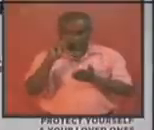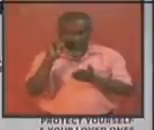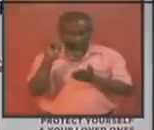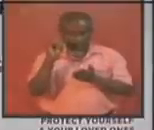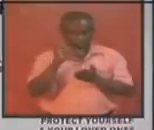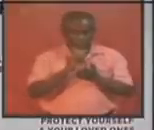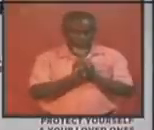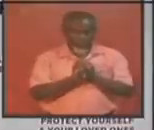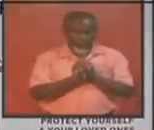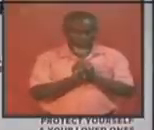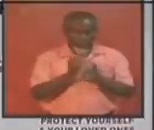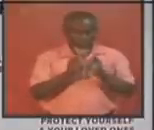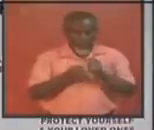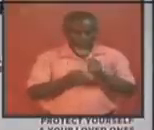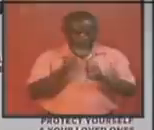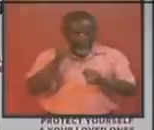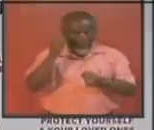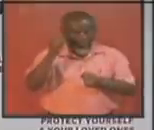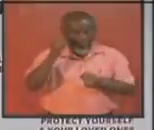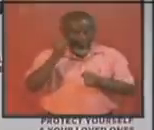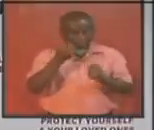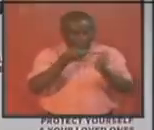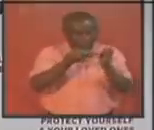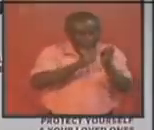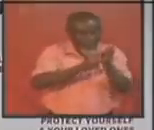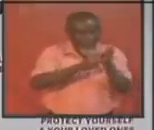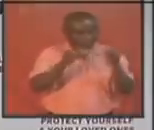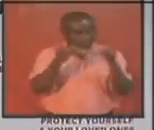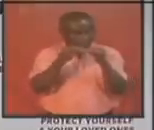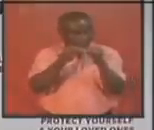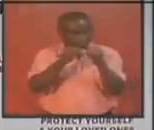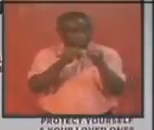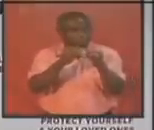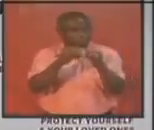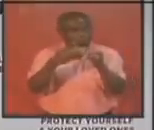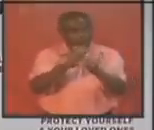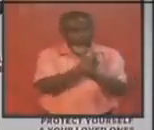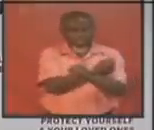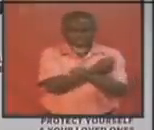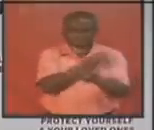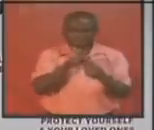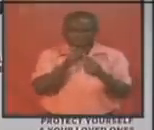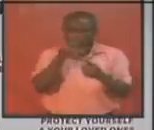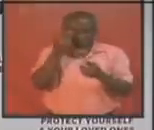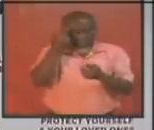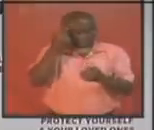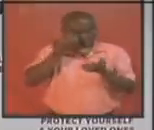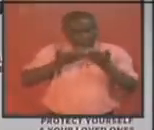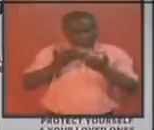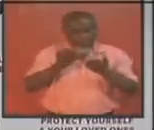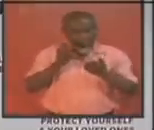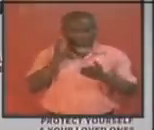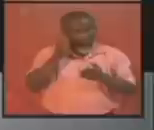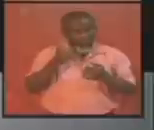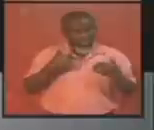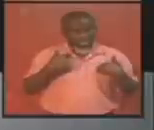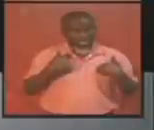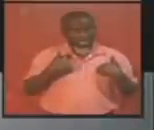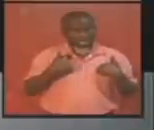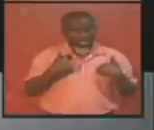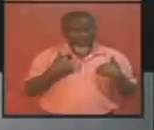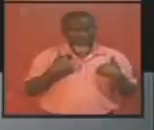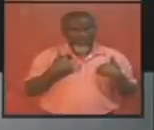signing up for more vaccines, when can we expect a start date for the vaccination rollout for the rest of